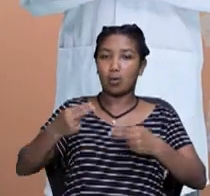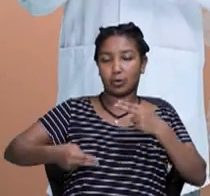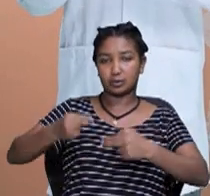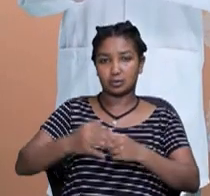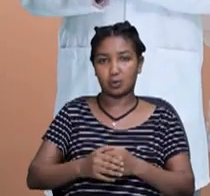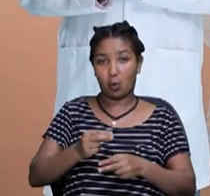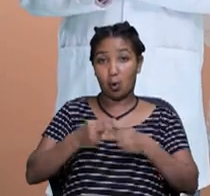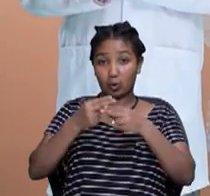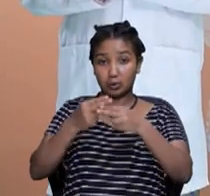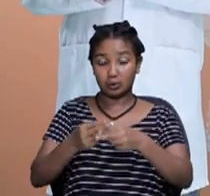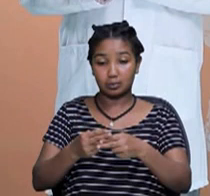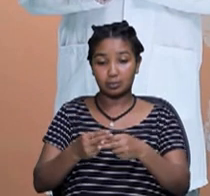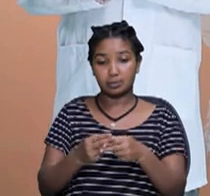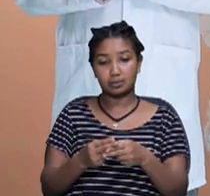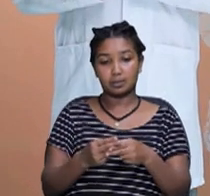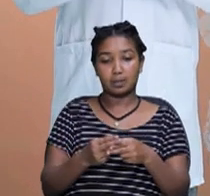hormones called